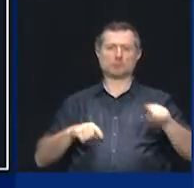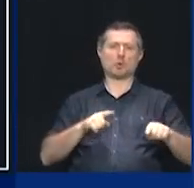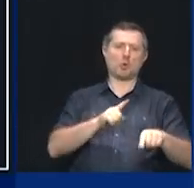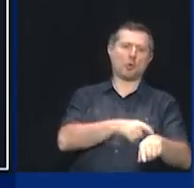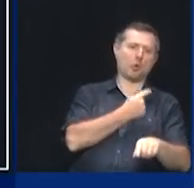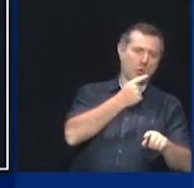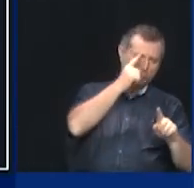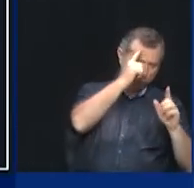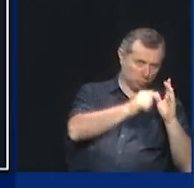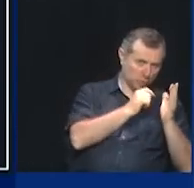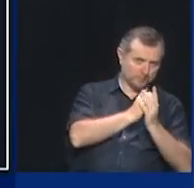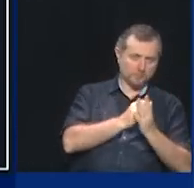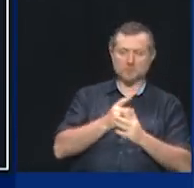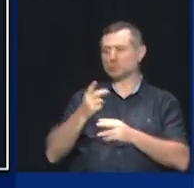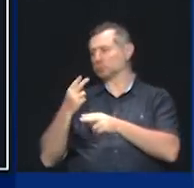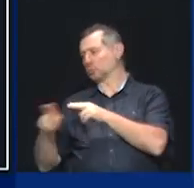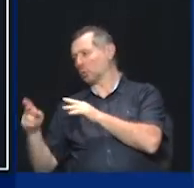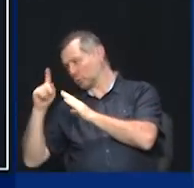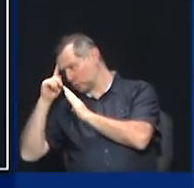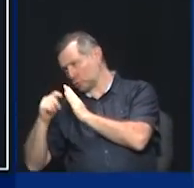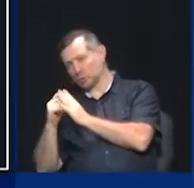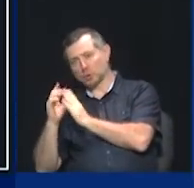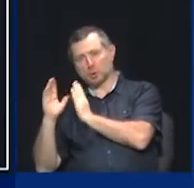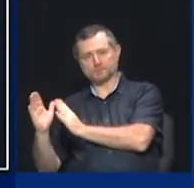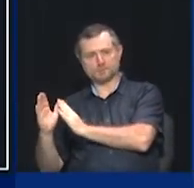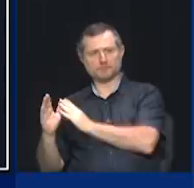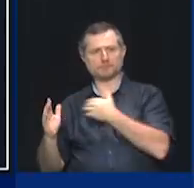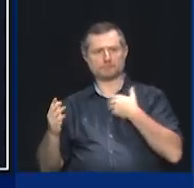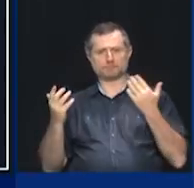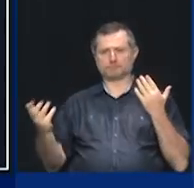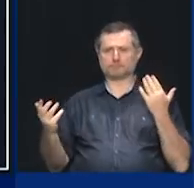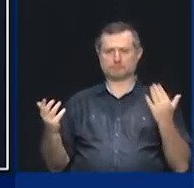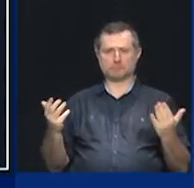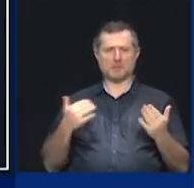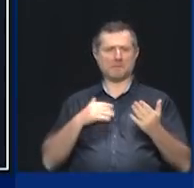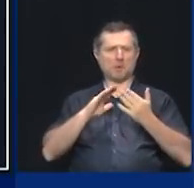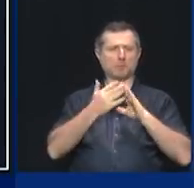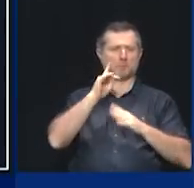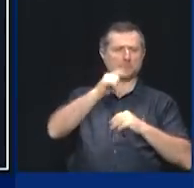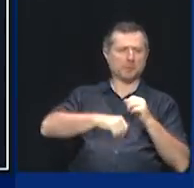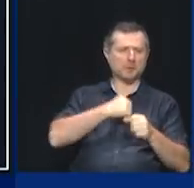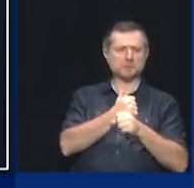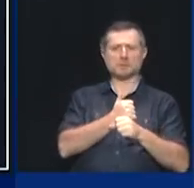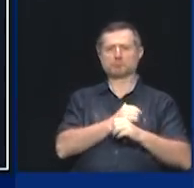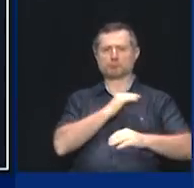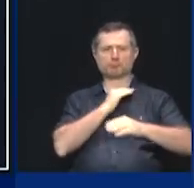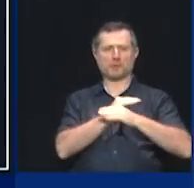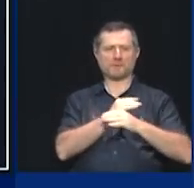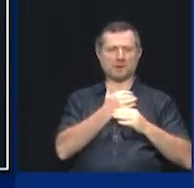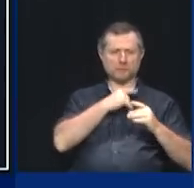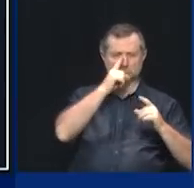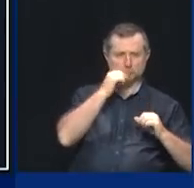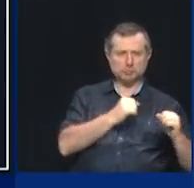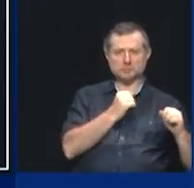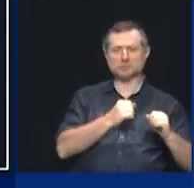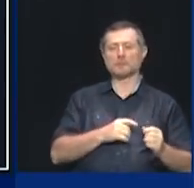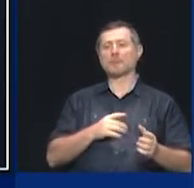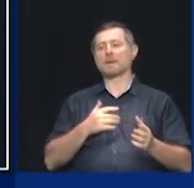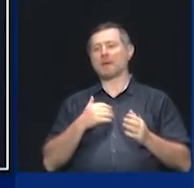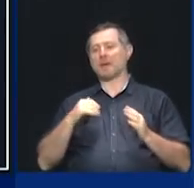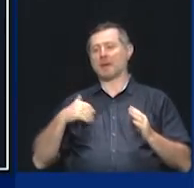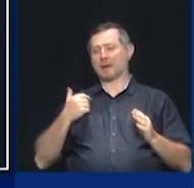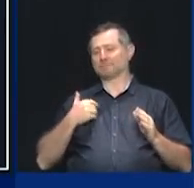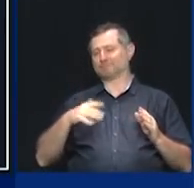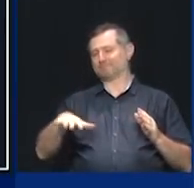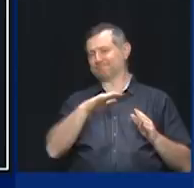is a comprehensive community-based preventive strategy so young people don't get into this situation in the first place.